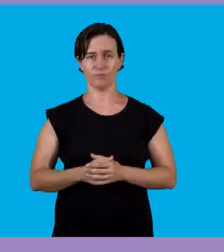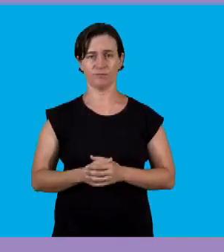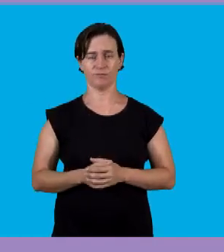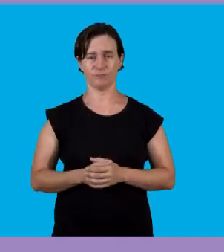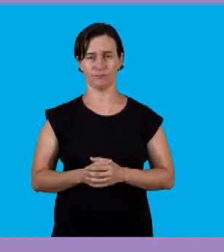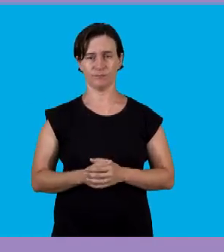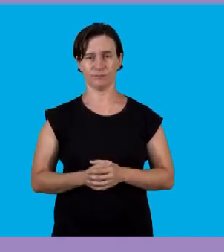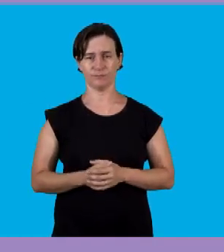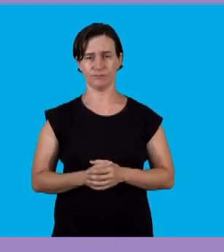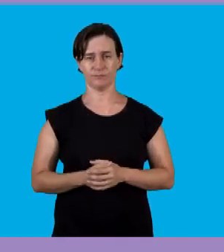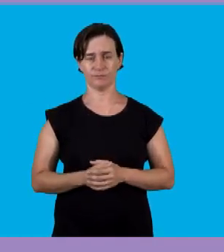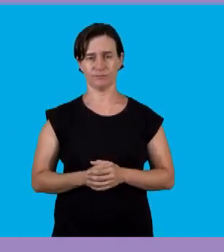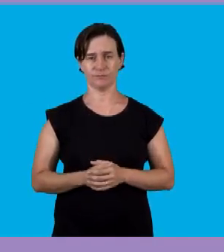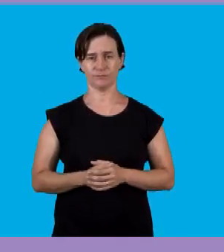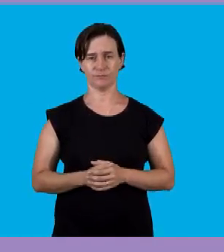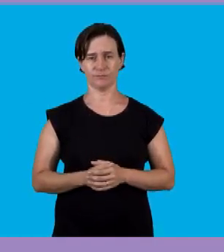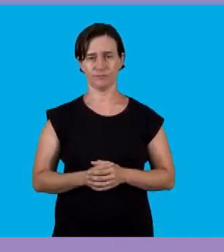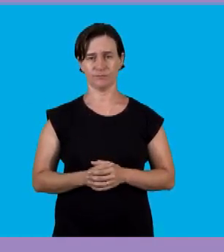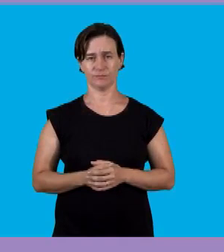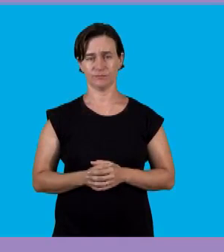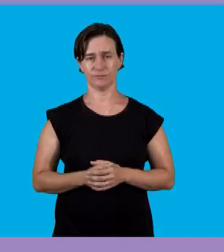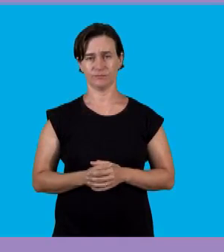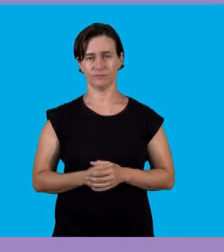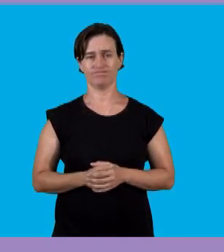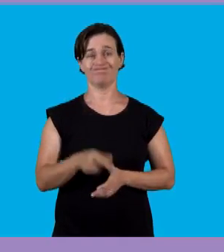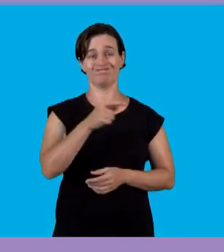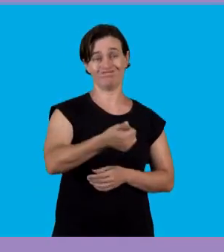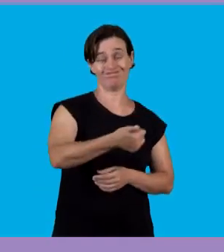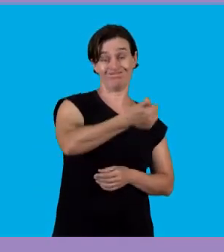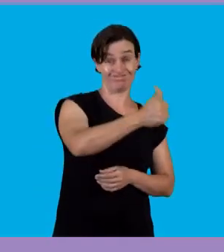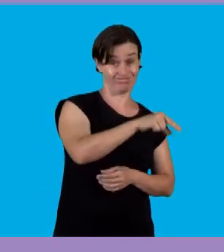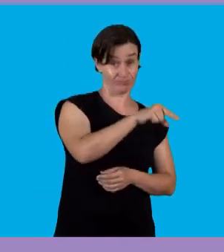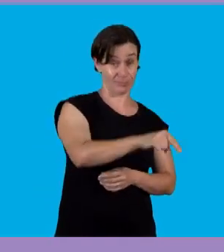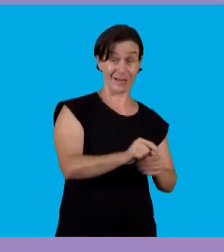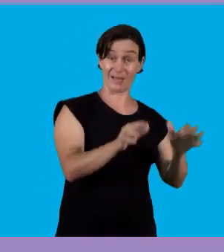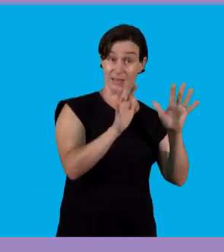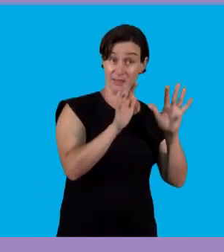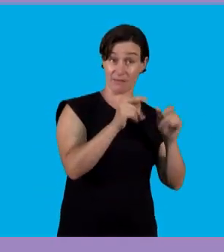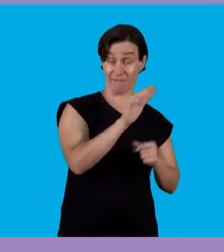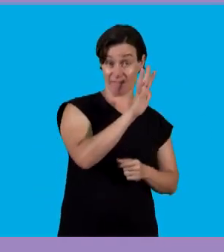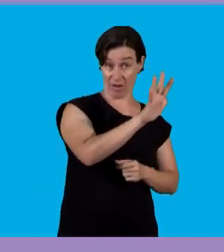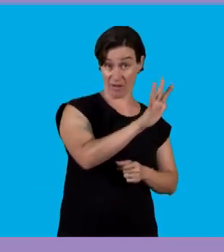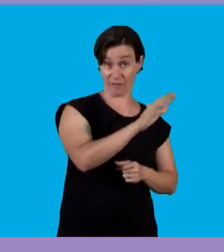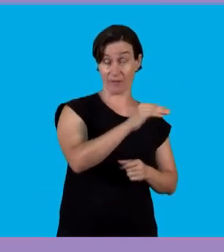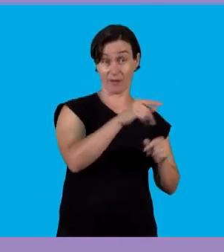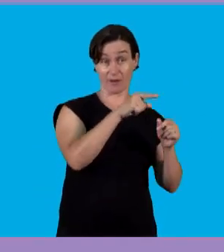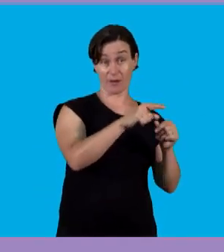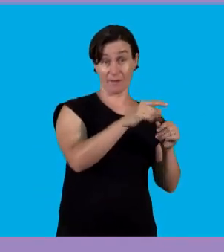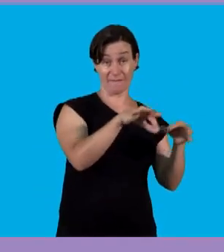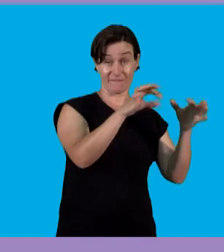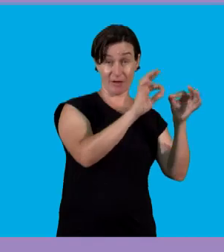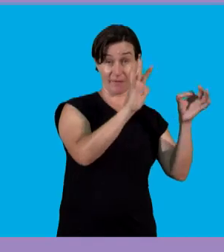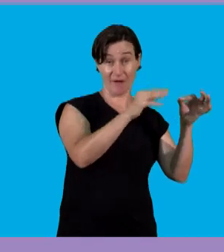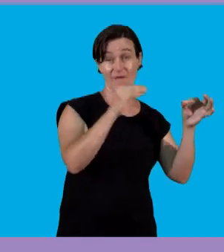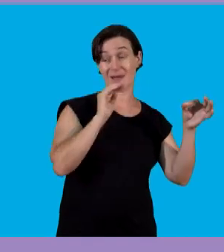answer of 52. Now, when the input value is a 5, we got an output value